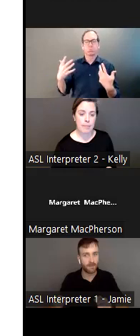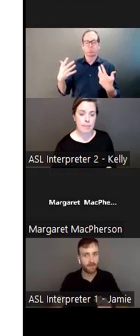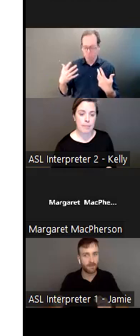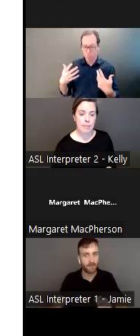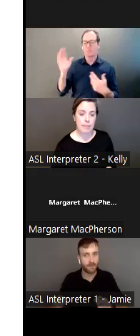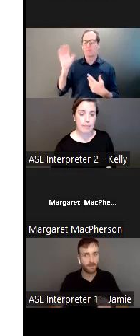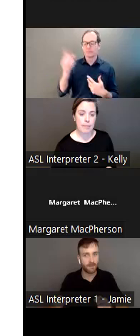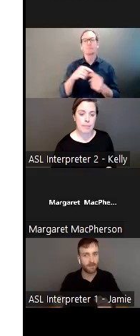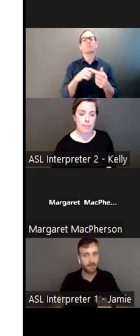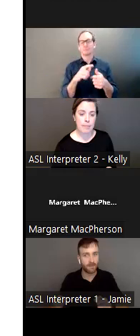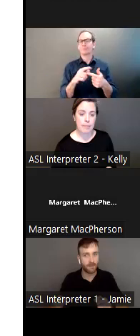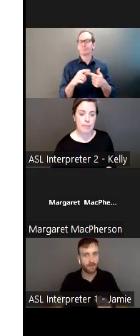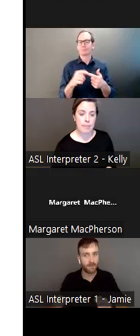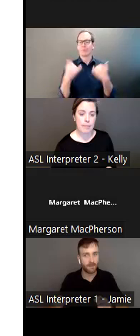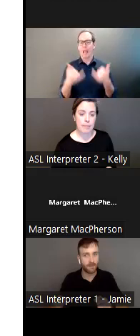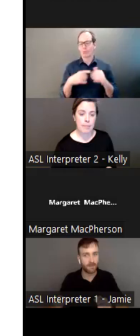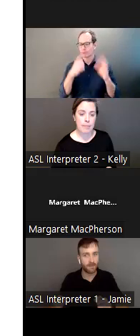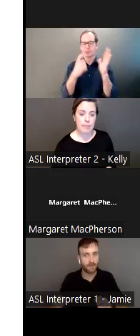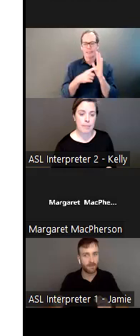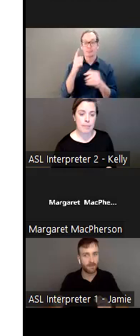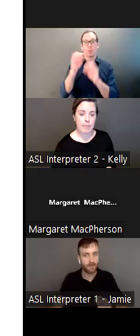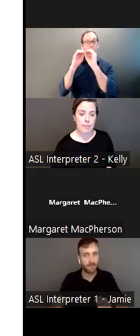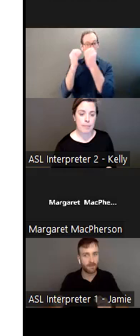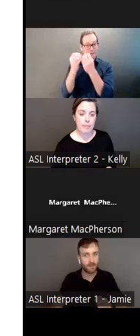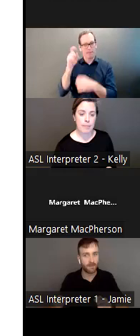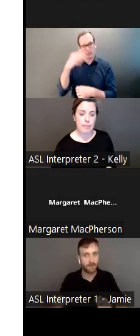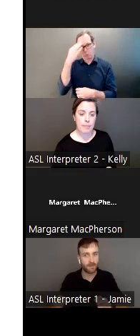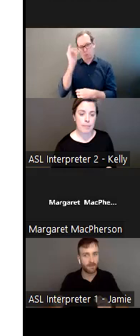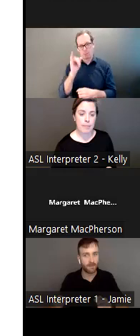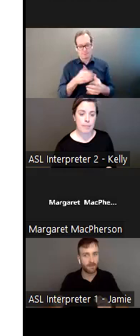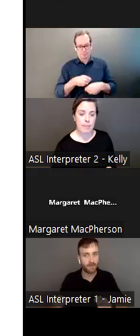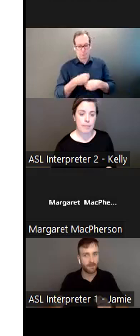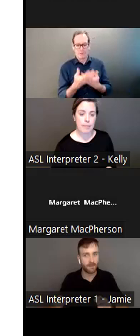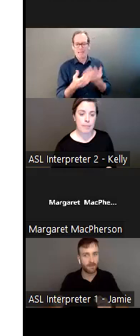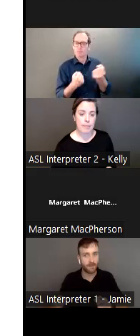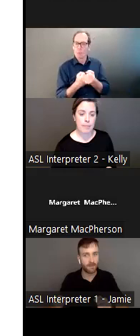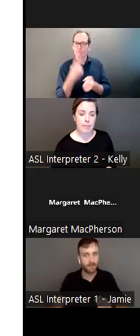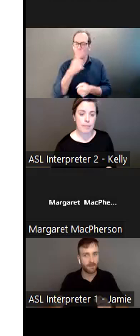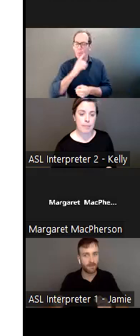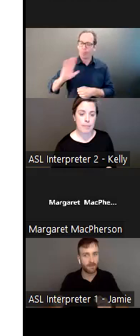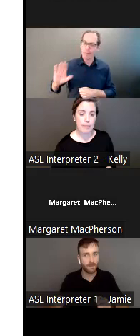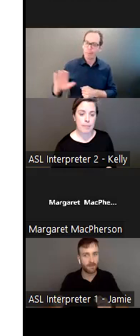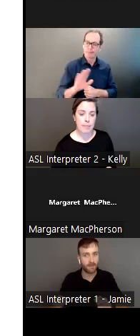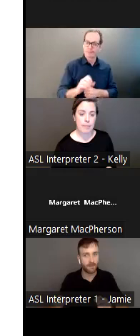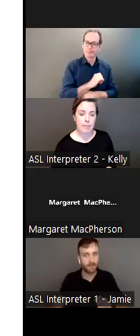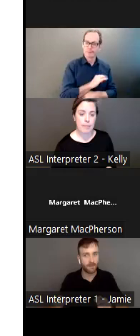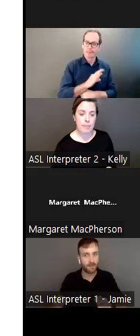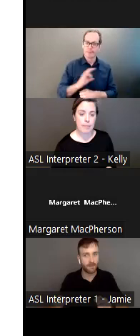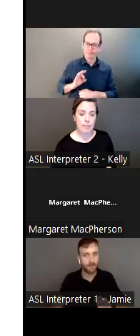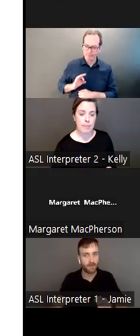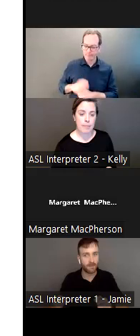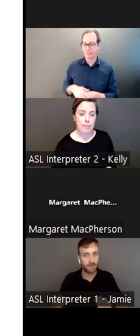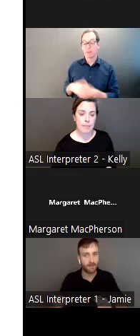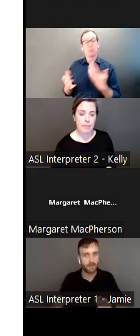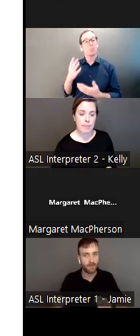staff well-being, understanding vicarious trauma, providing things like reflective supervision and